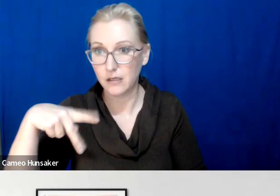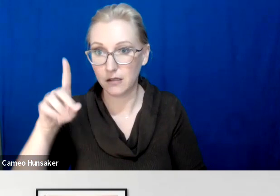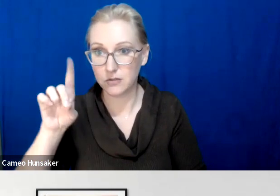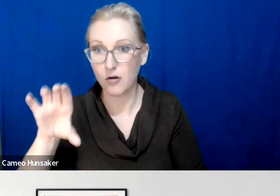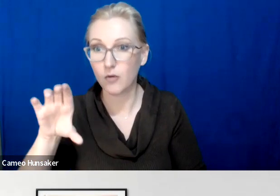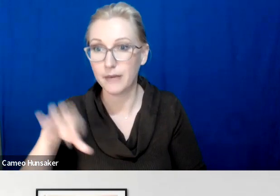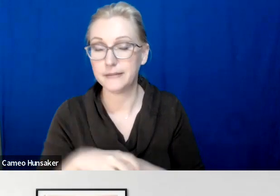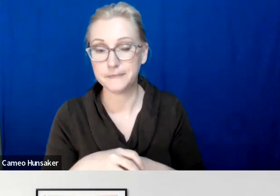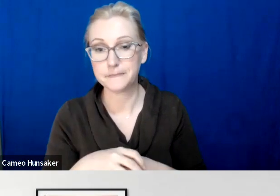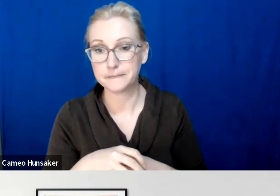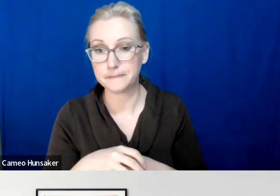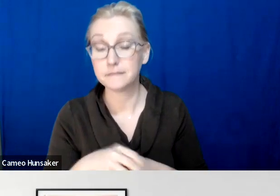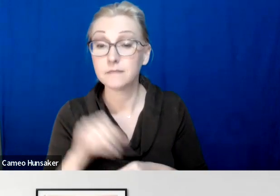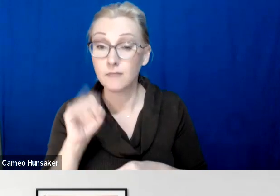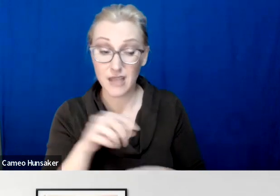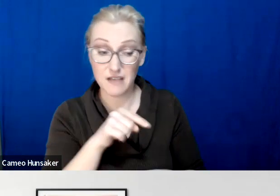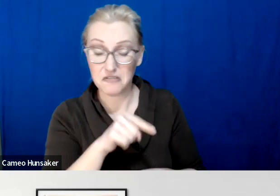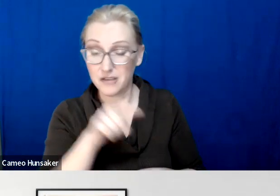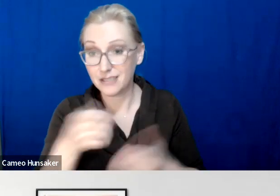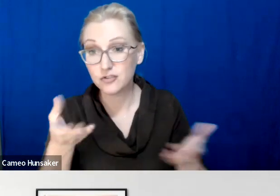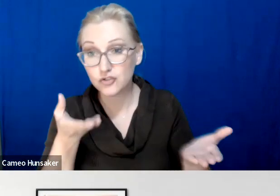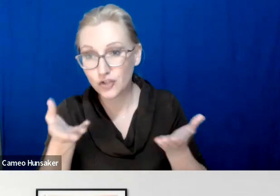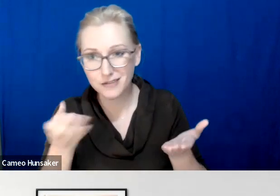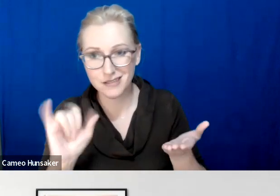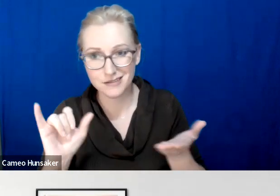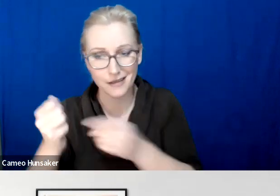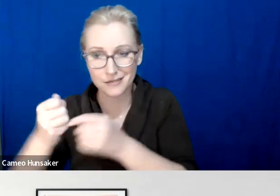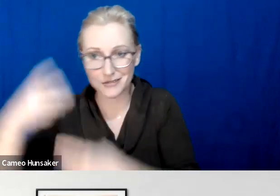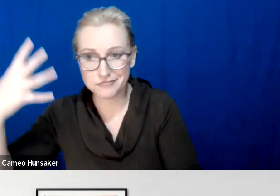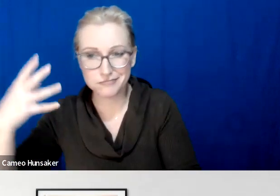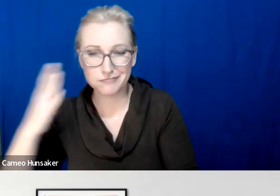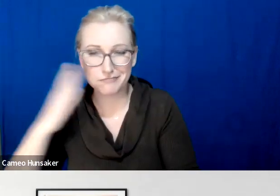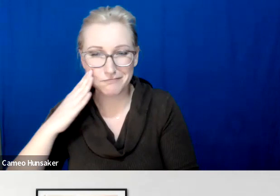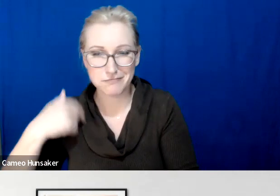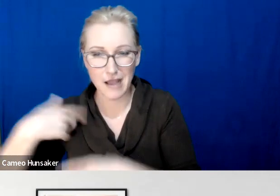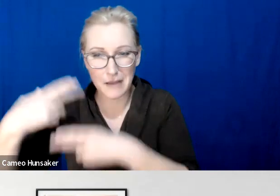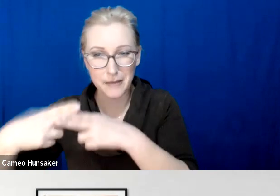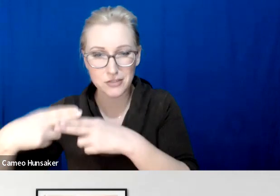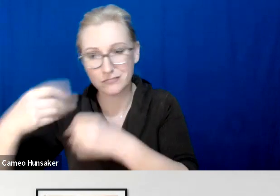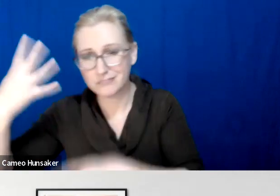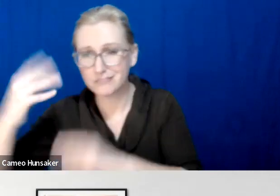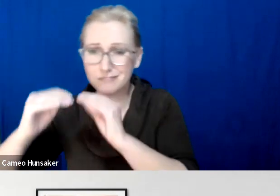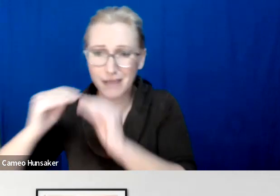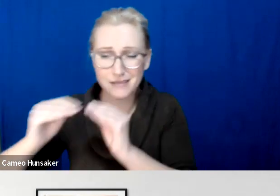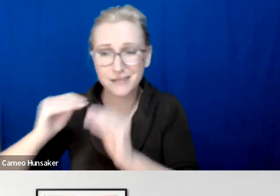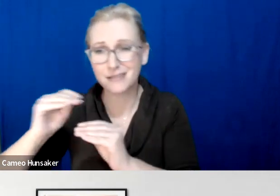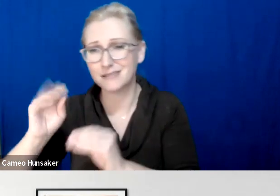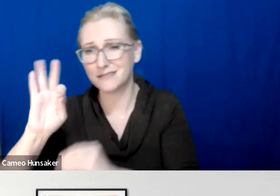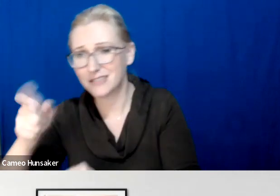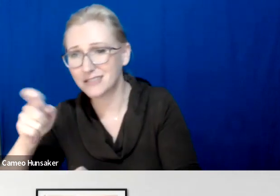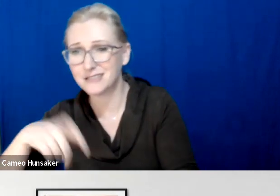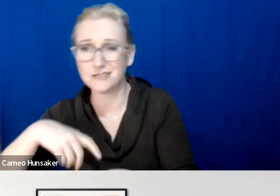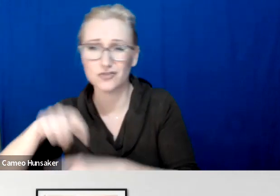If the child is going to need services, like any of the things I mentioned about maintenance or repair of the device,